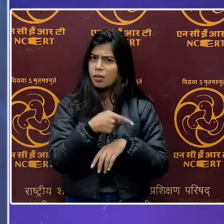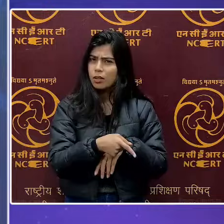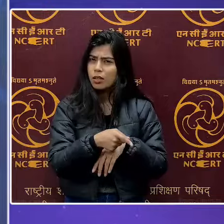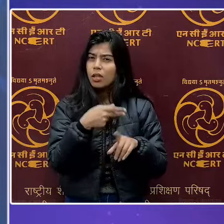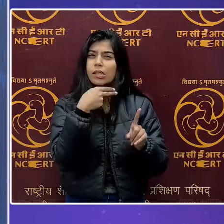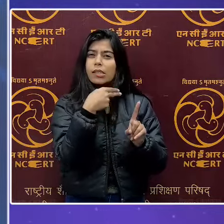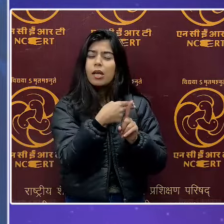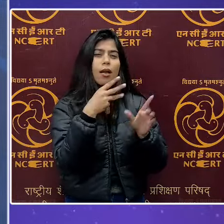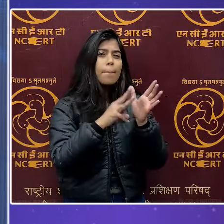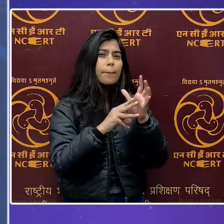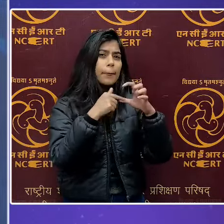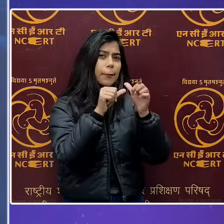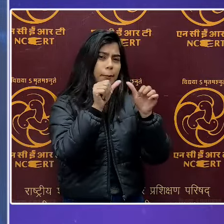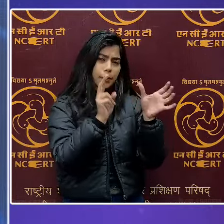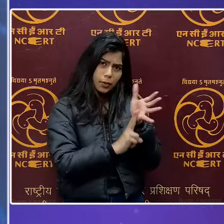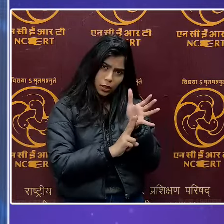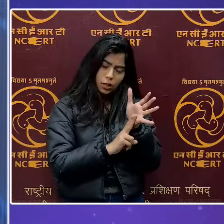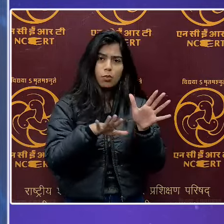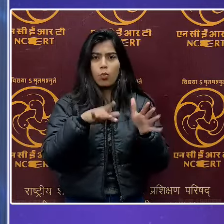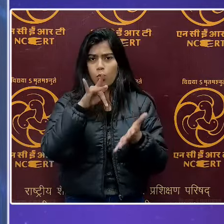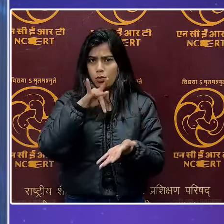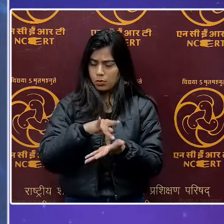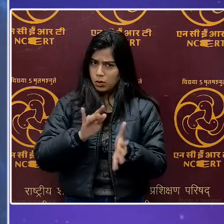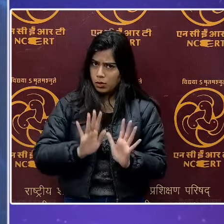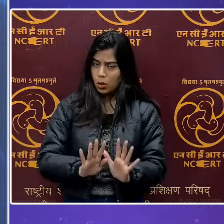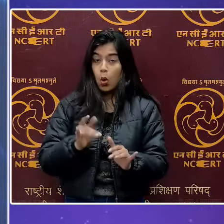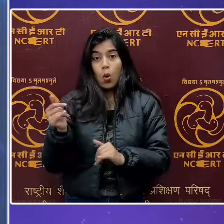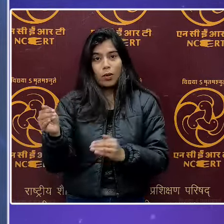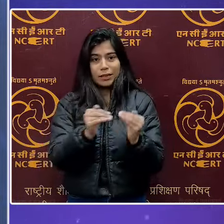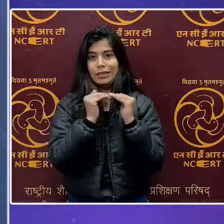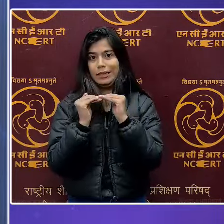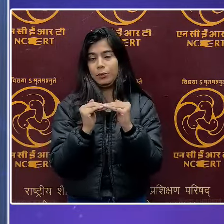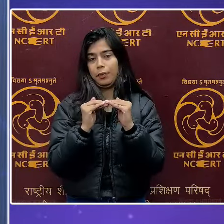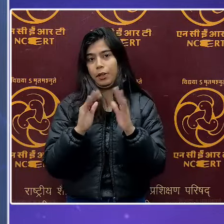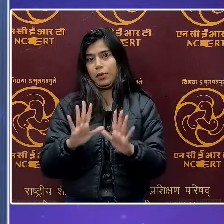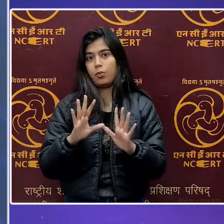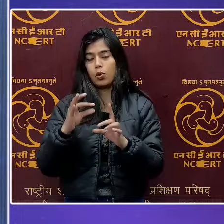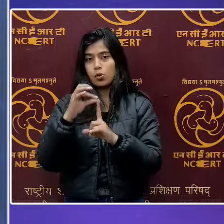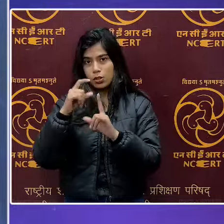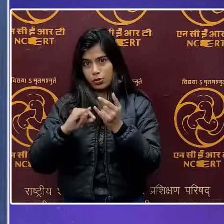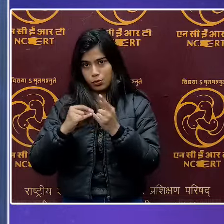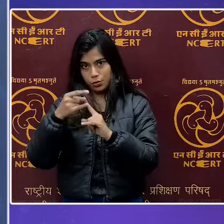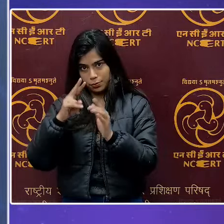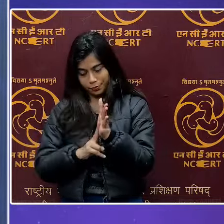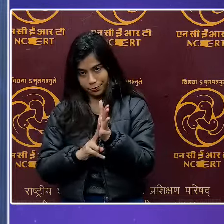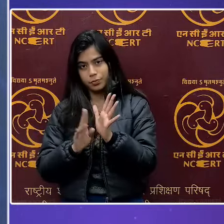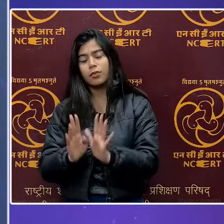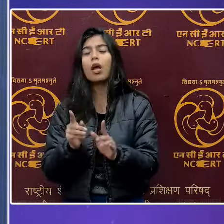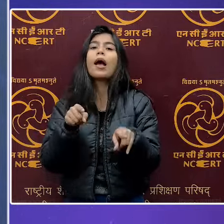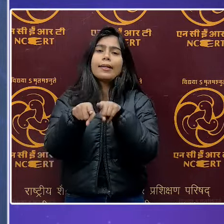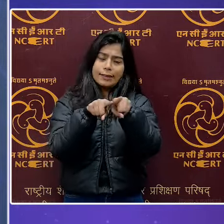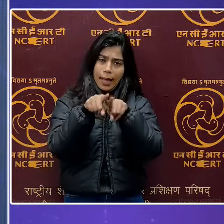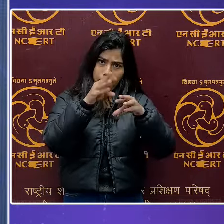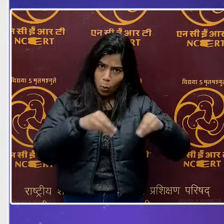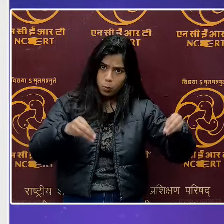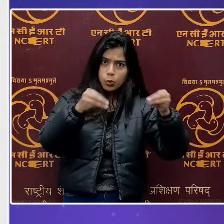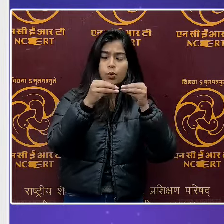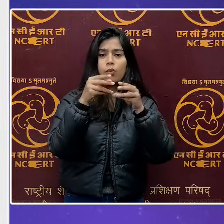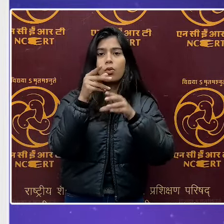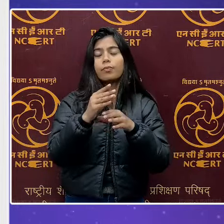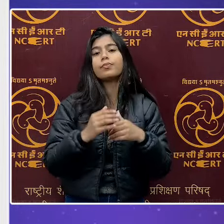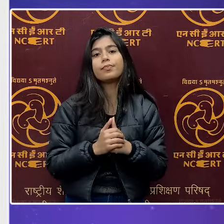mean position, or it is also called its equilibrium position. Okay. Now, some examples of